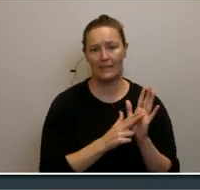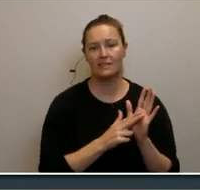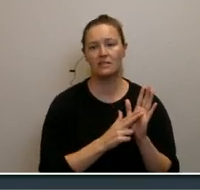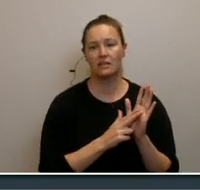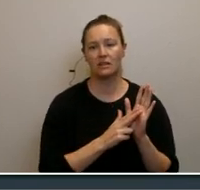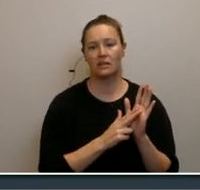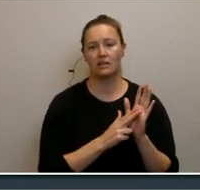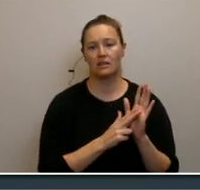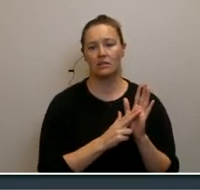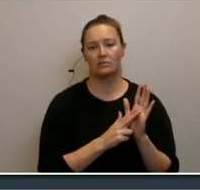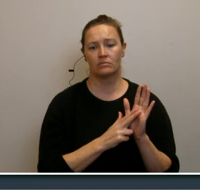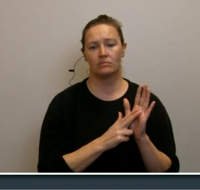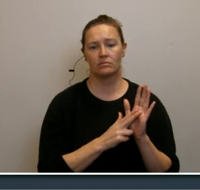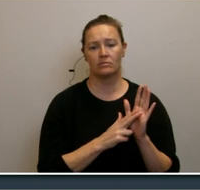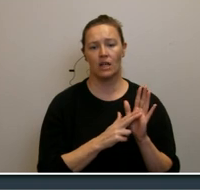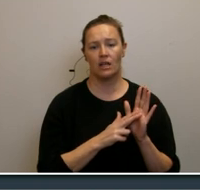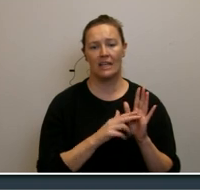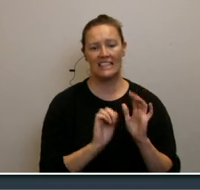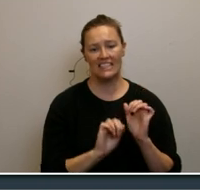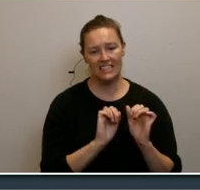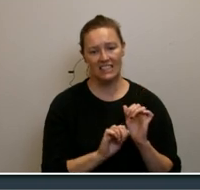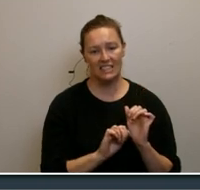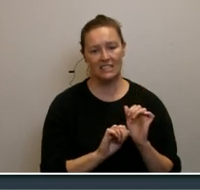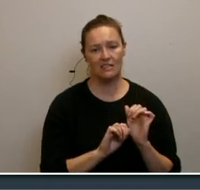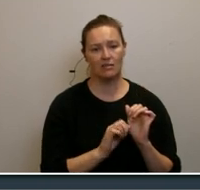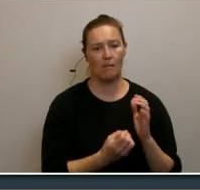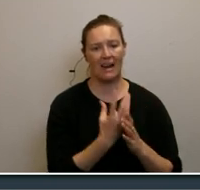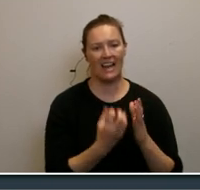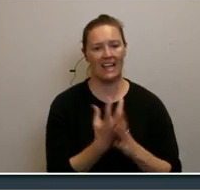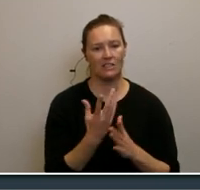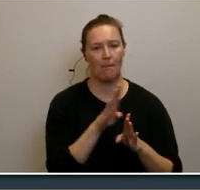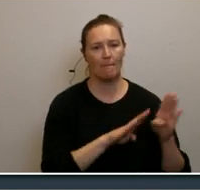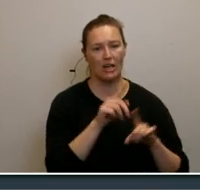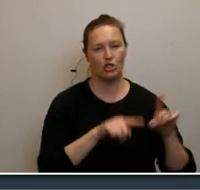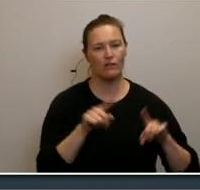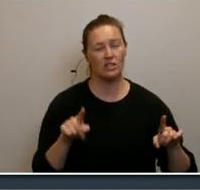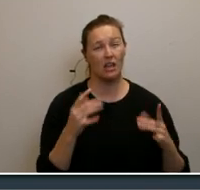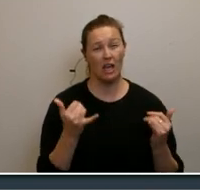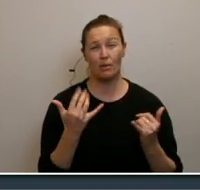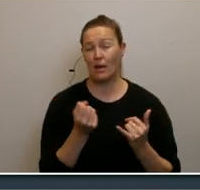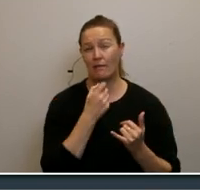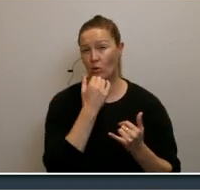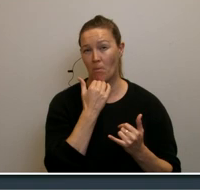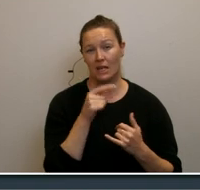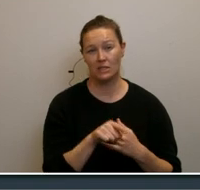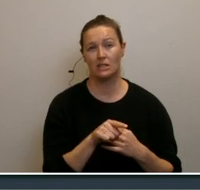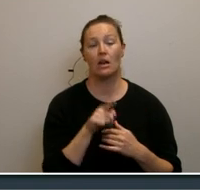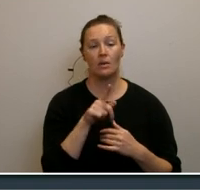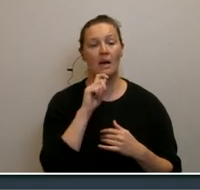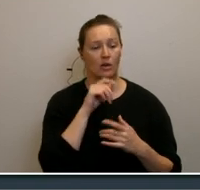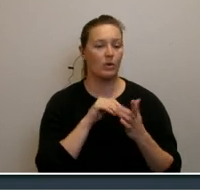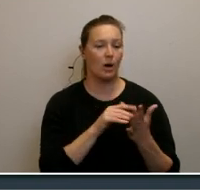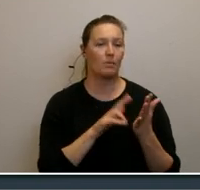level of Indigenous vegetative biodiversity. It would help Napier towards meeting the proposed